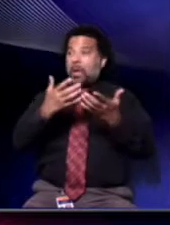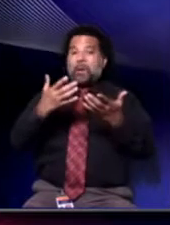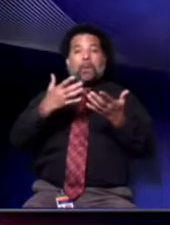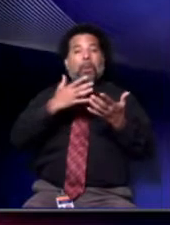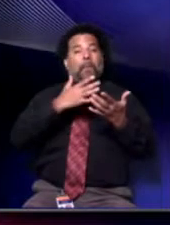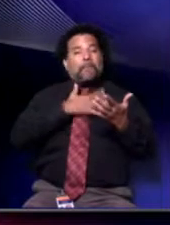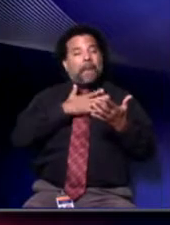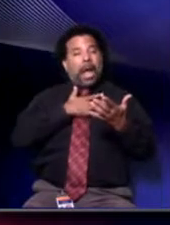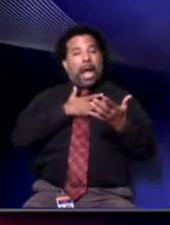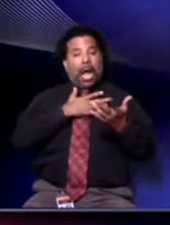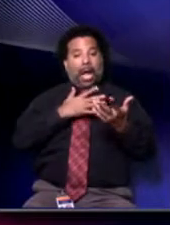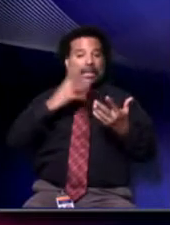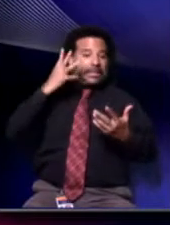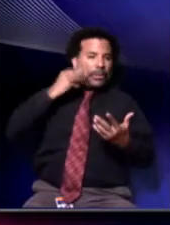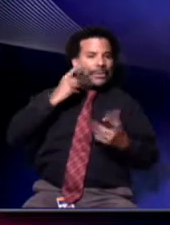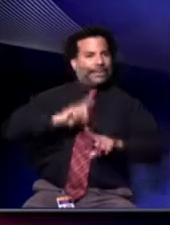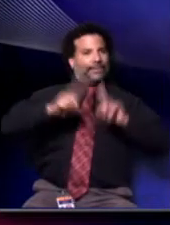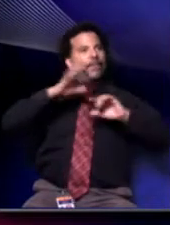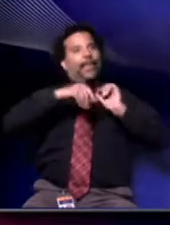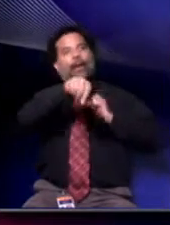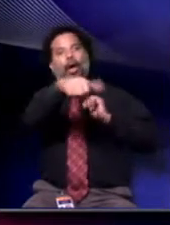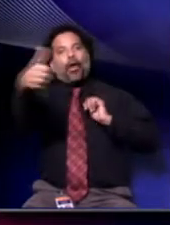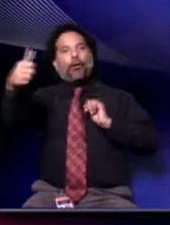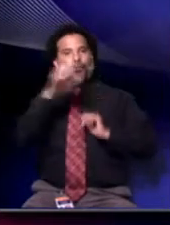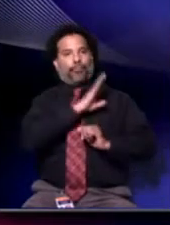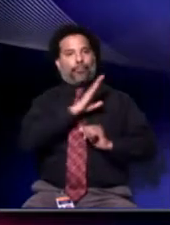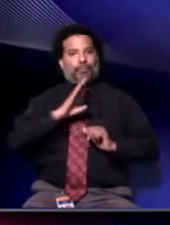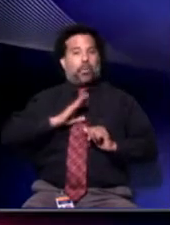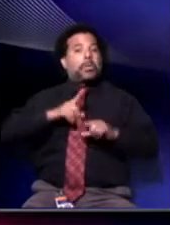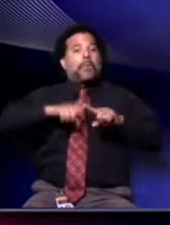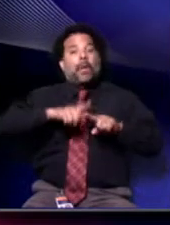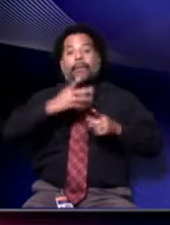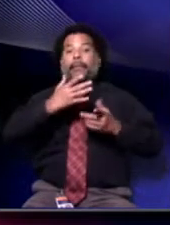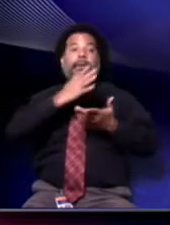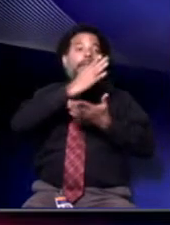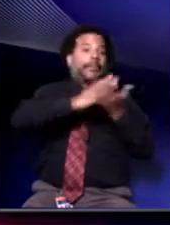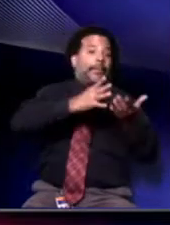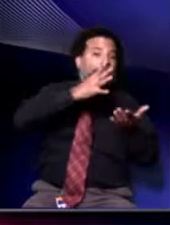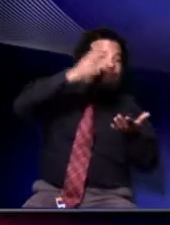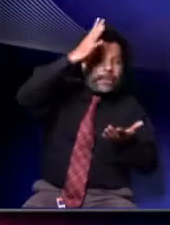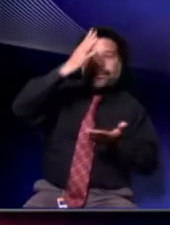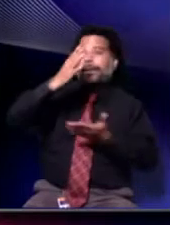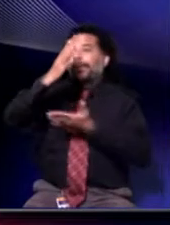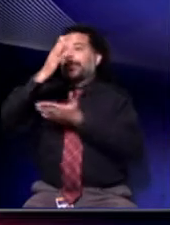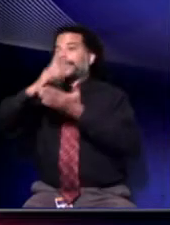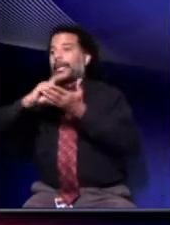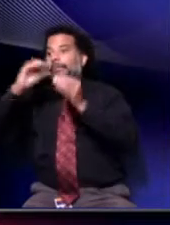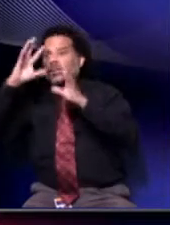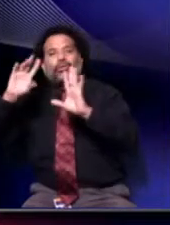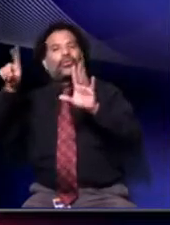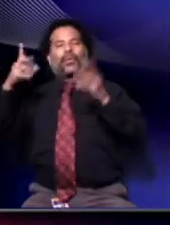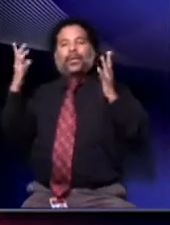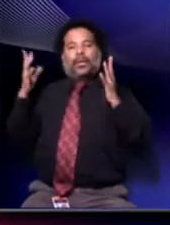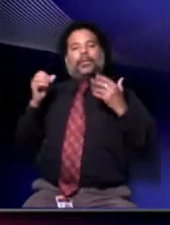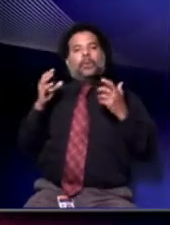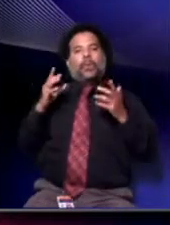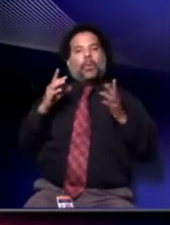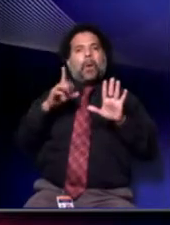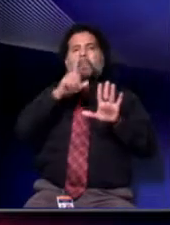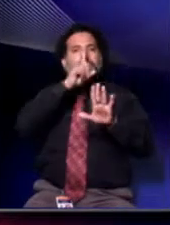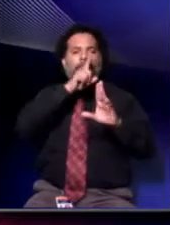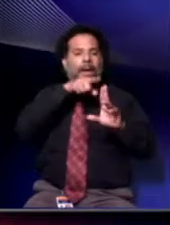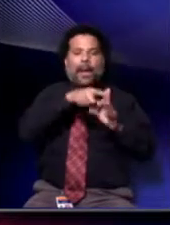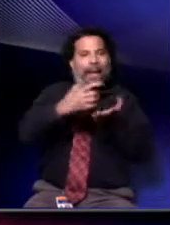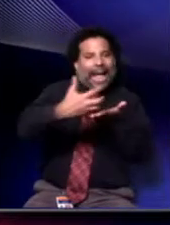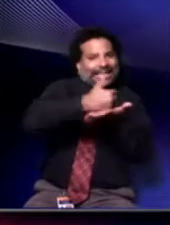working knowledge of the agency than other people do, depending on how much exposure they have. So I think that the personnel breakdown, not about salaries,